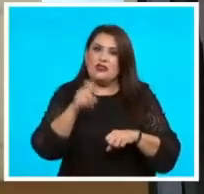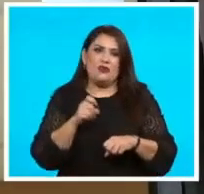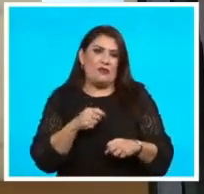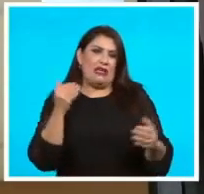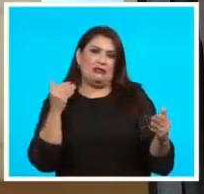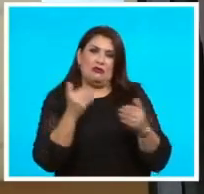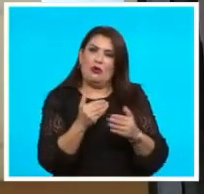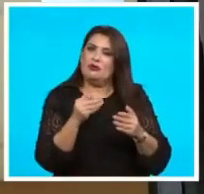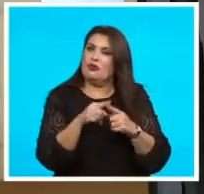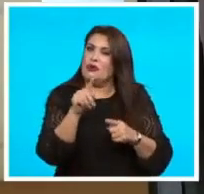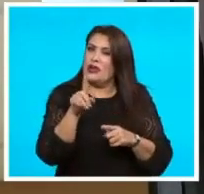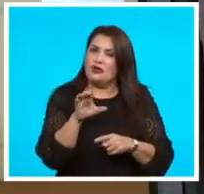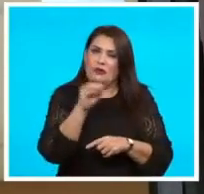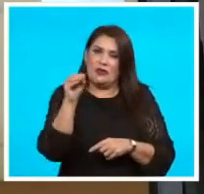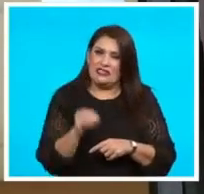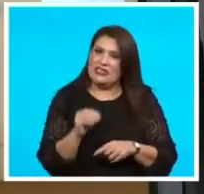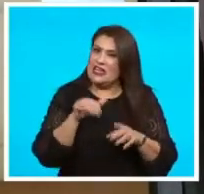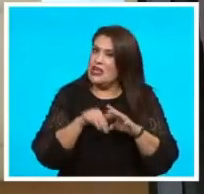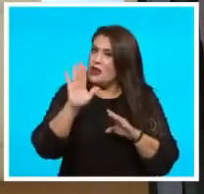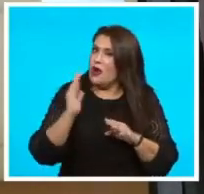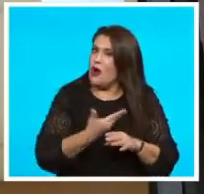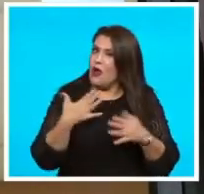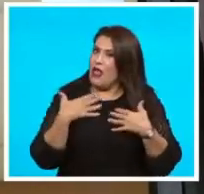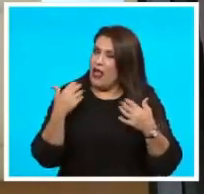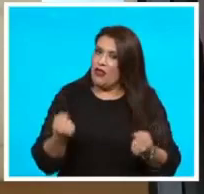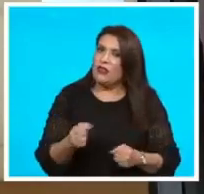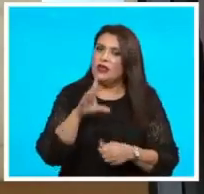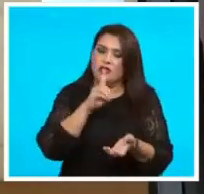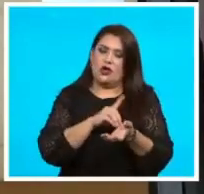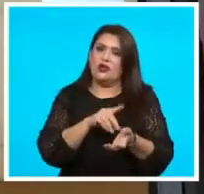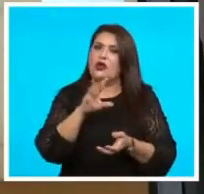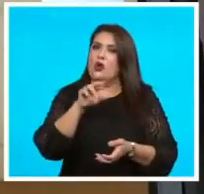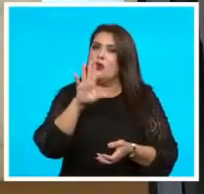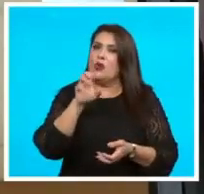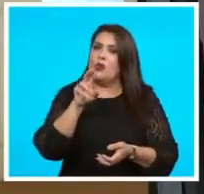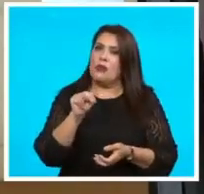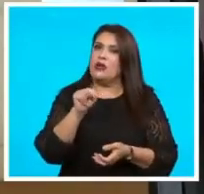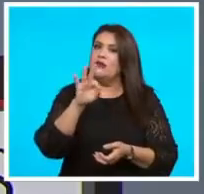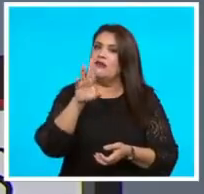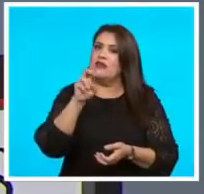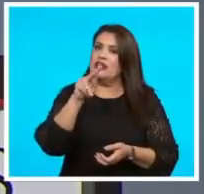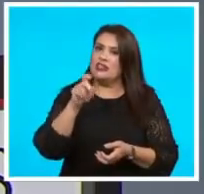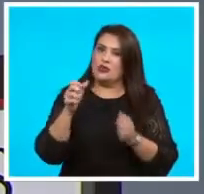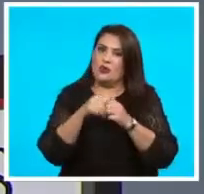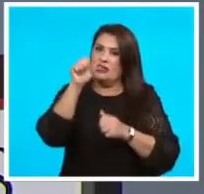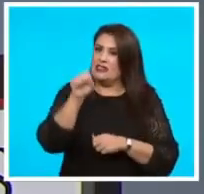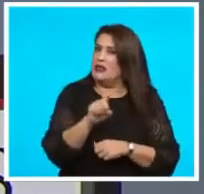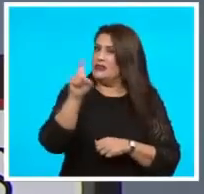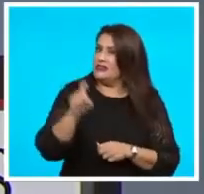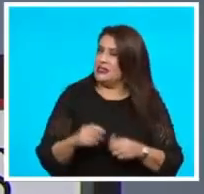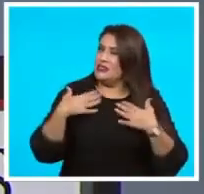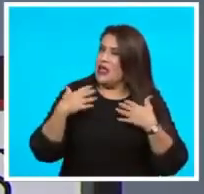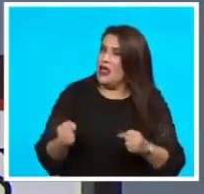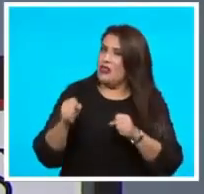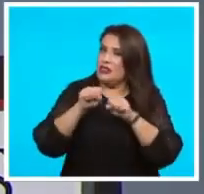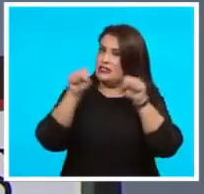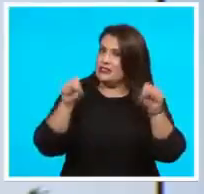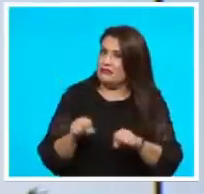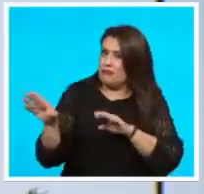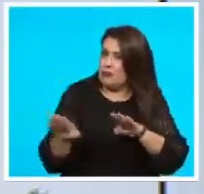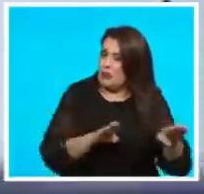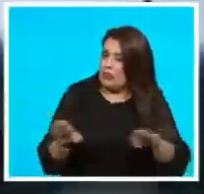as close to 100% of our health. Dr. Ruben Pinero Fuentes with South Texas Health System Behavioral Health